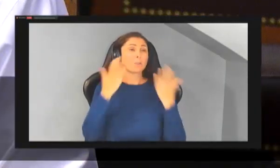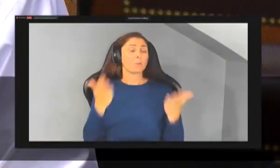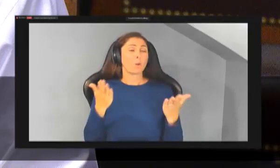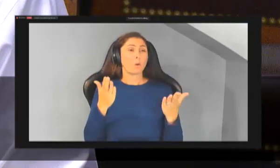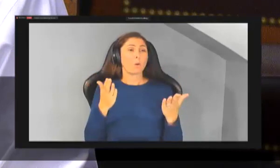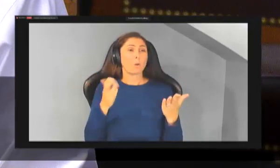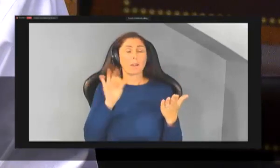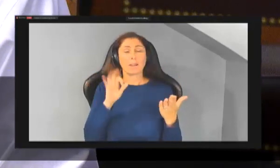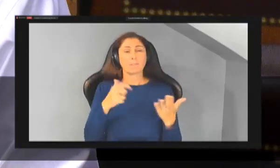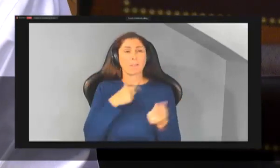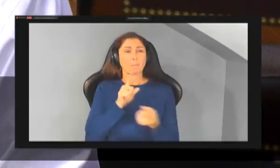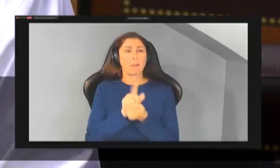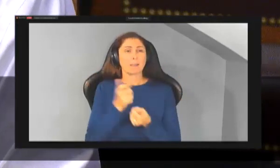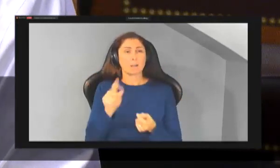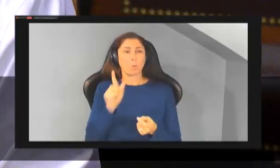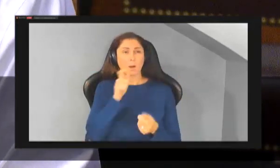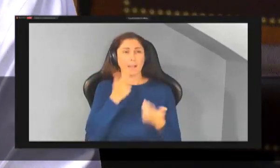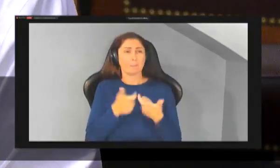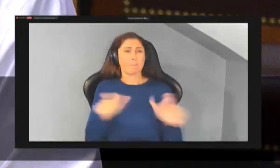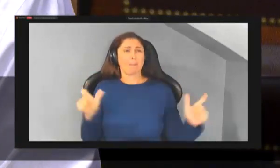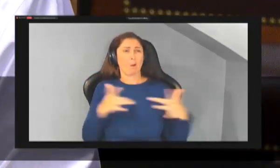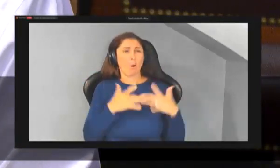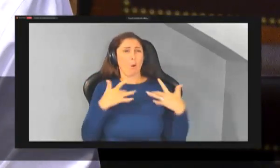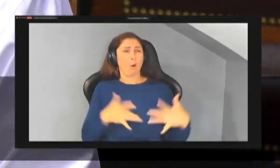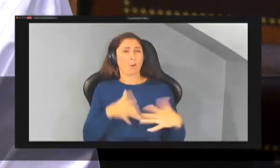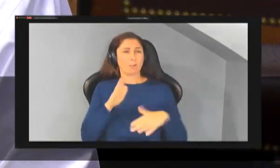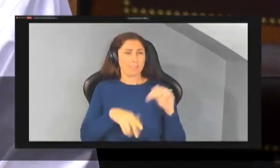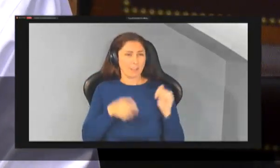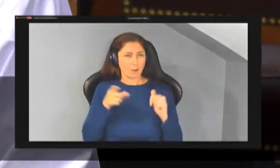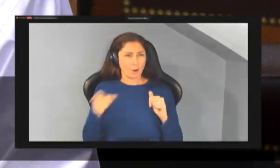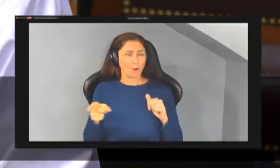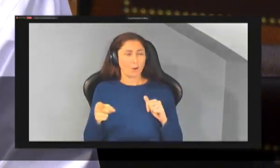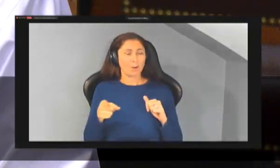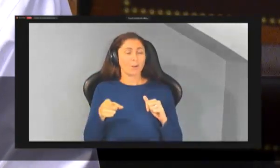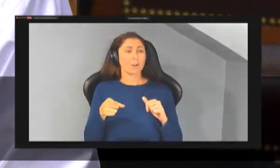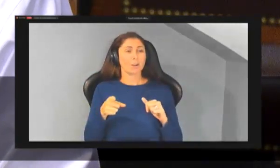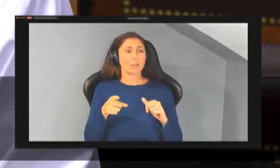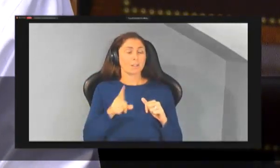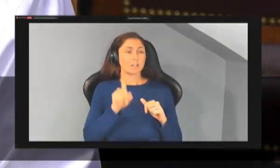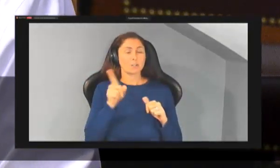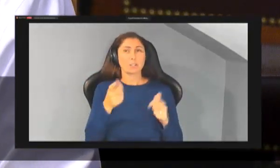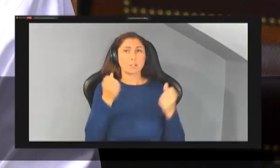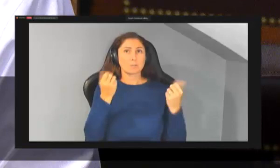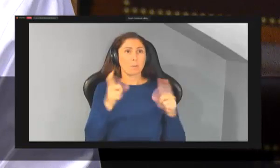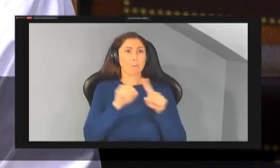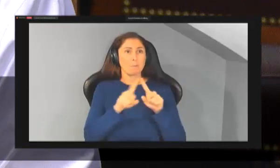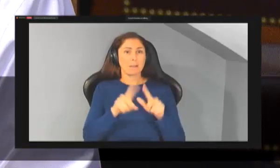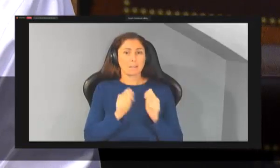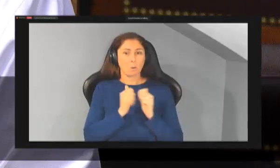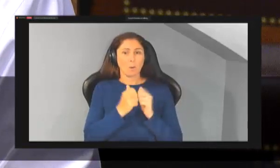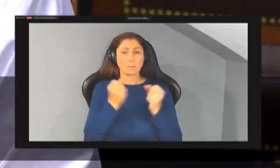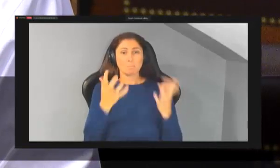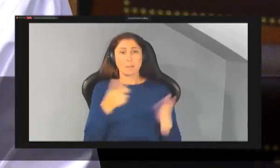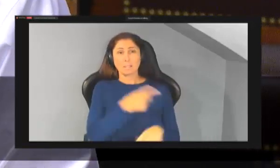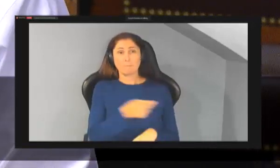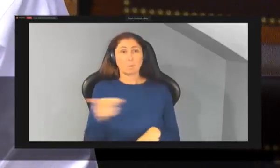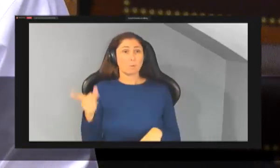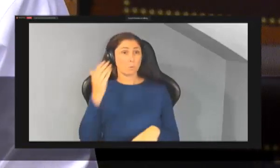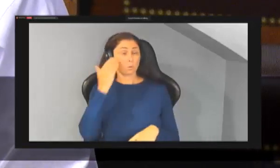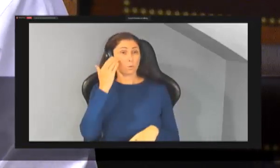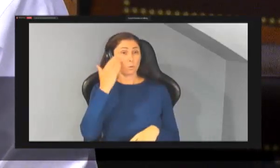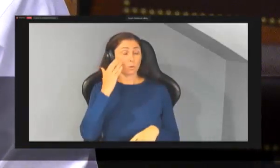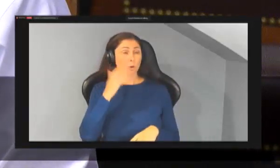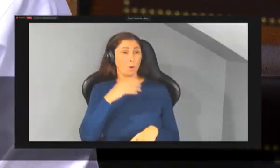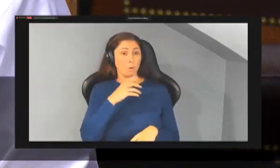met anyone that has a bigger heart than her in just so many ways. And many of you know her championing